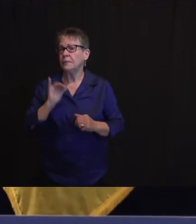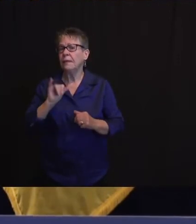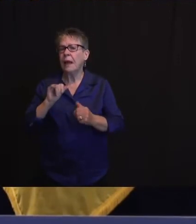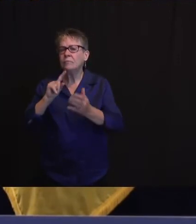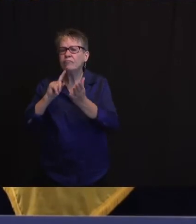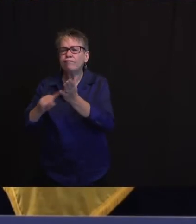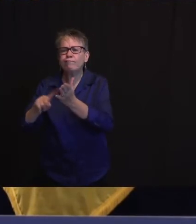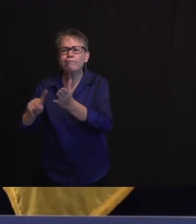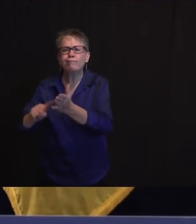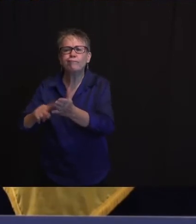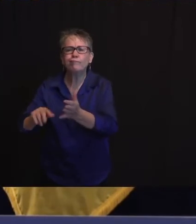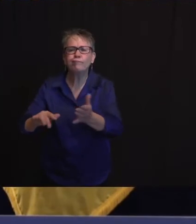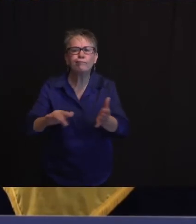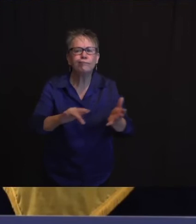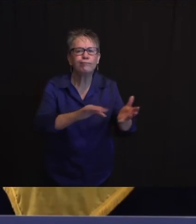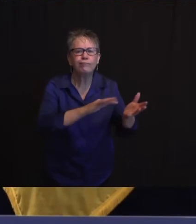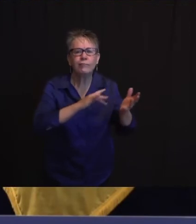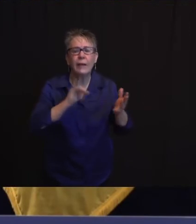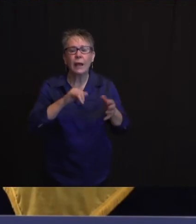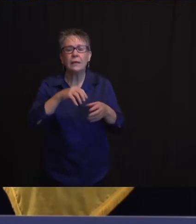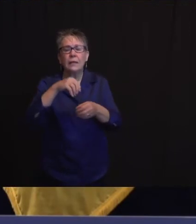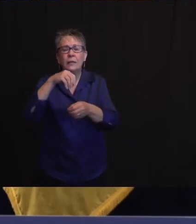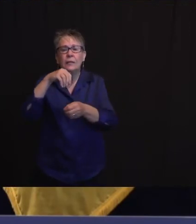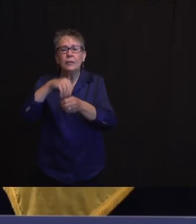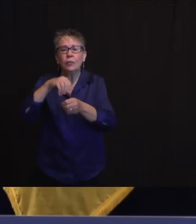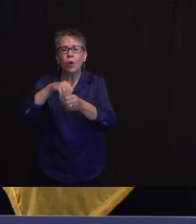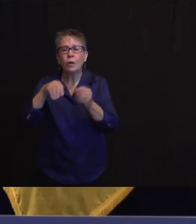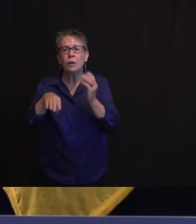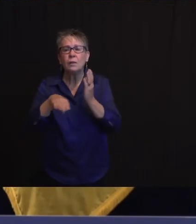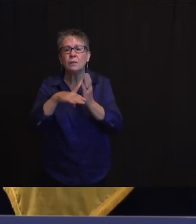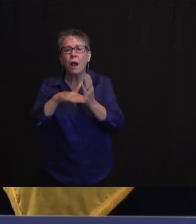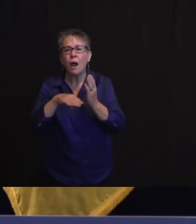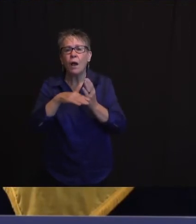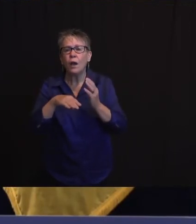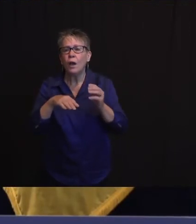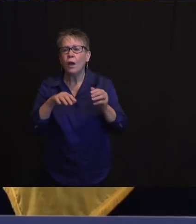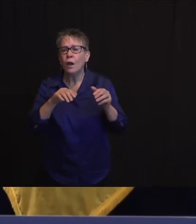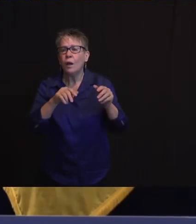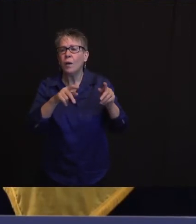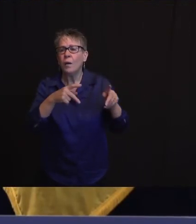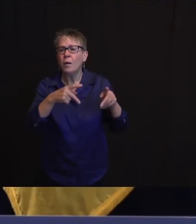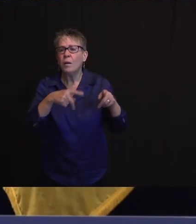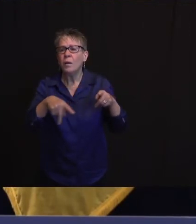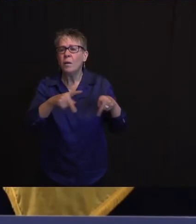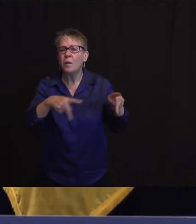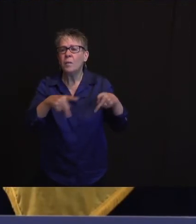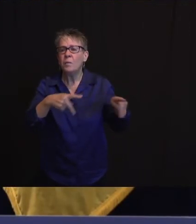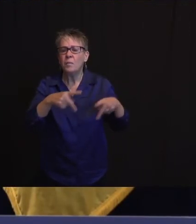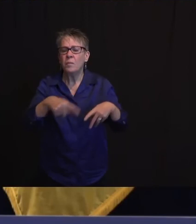what? Thank you, Dave. Nikita will take us home.